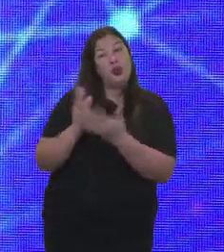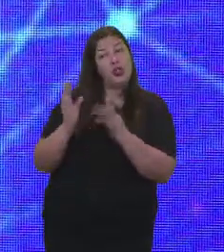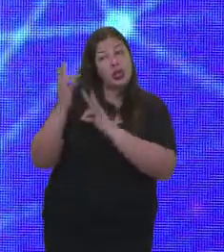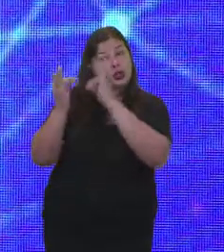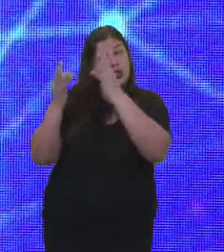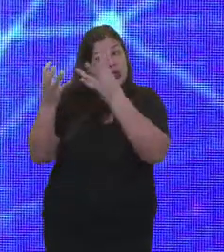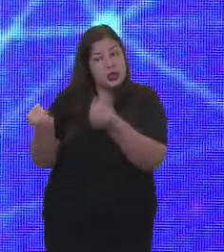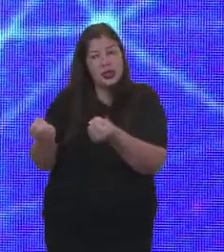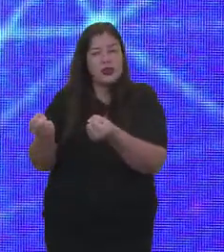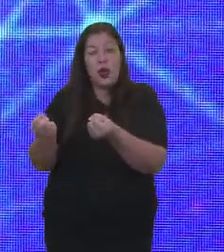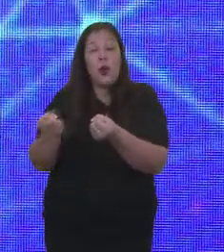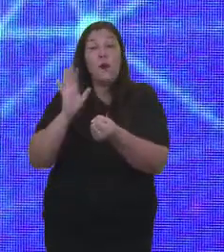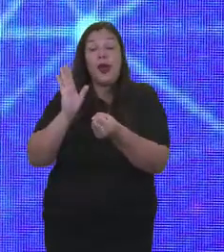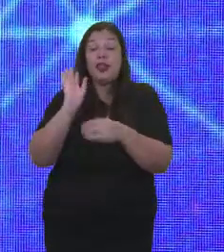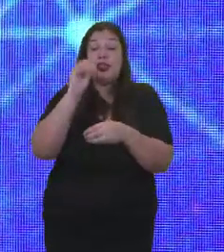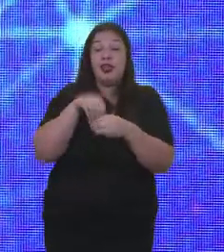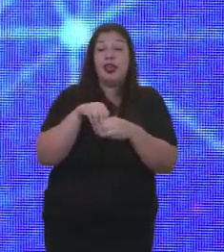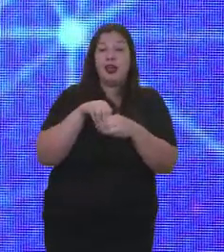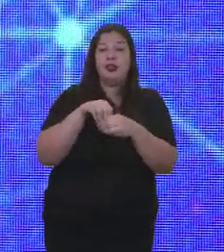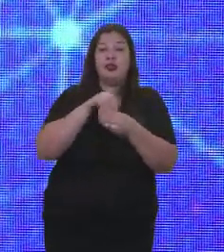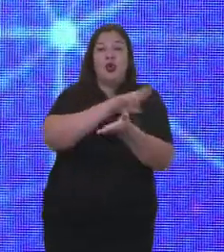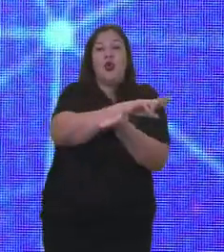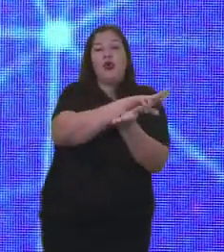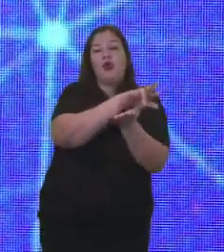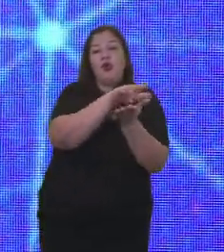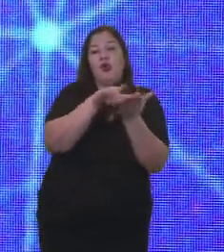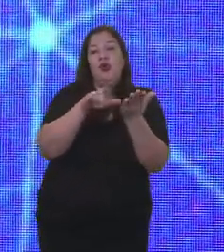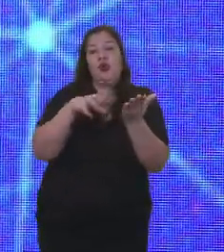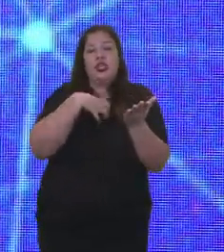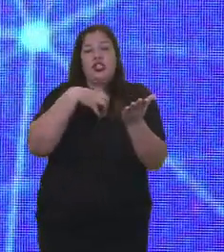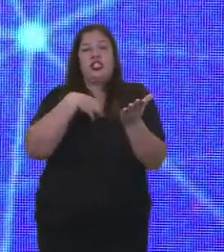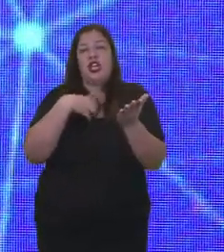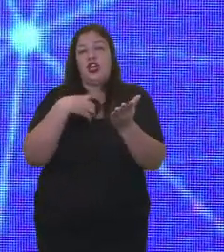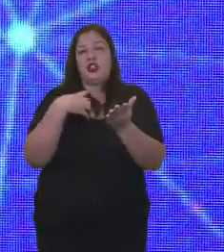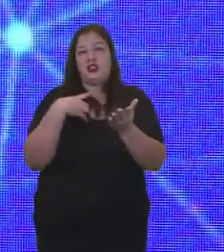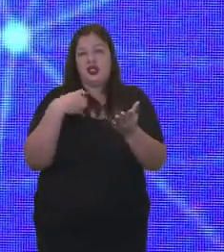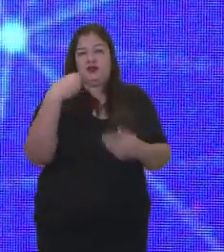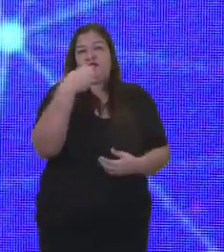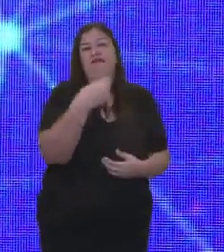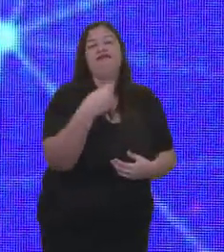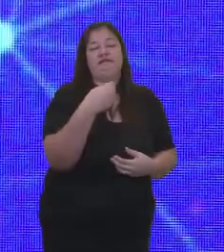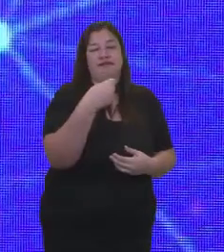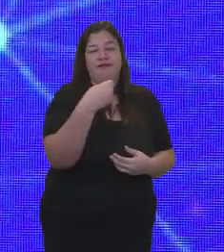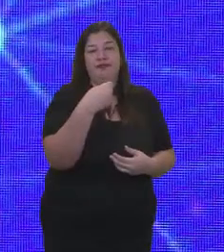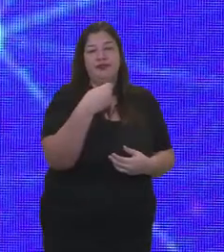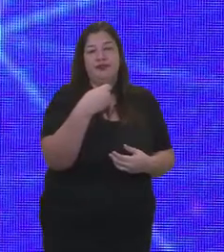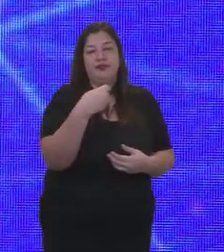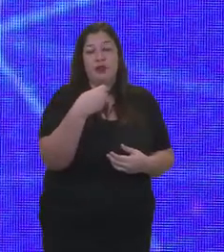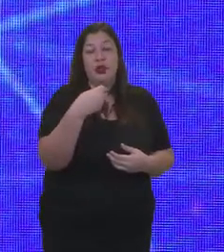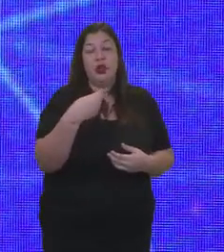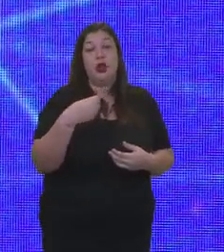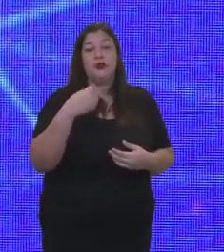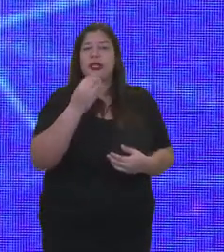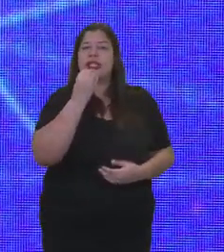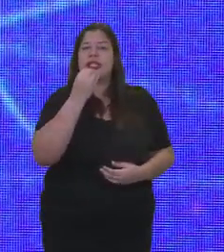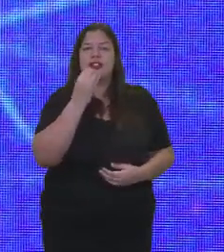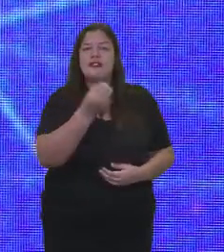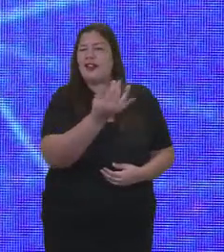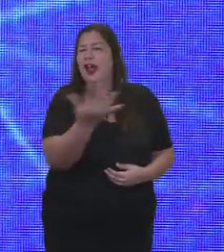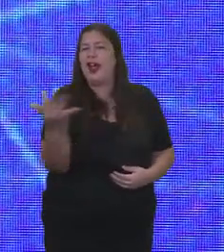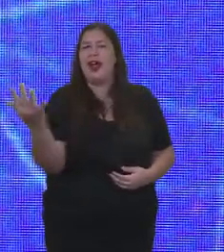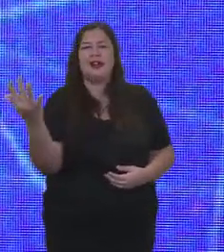to technology, but always will find themselves in the market that exists with millions of opportunities, with open